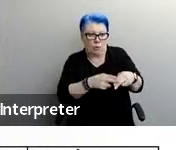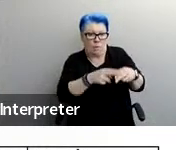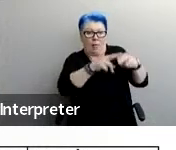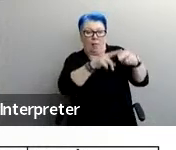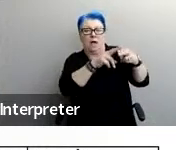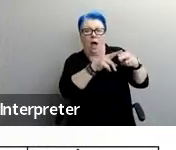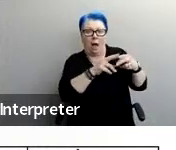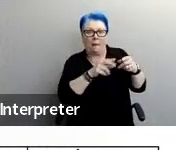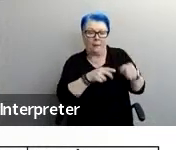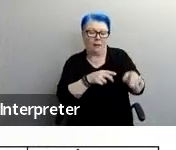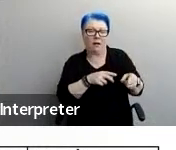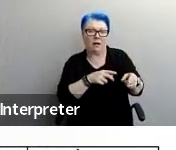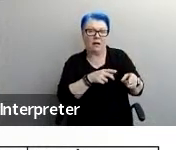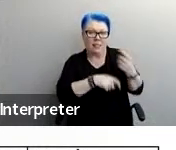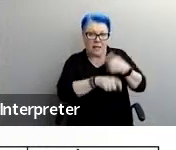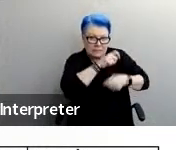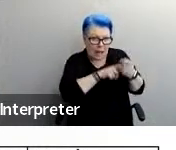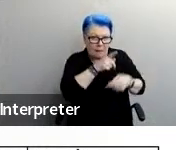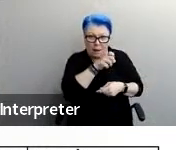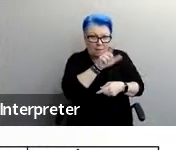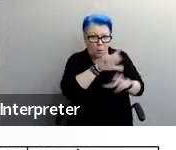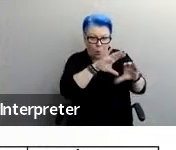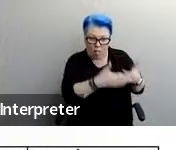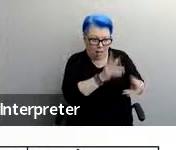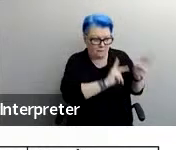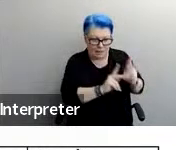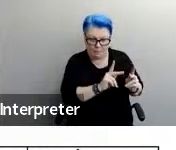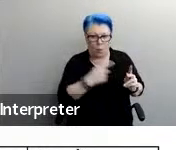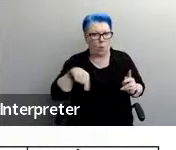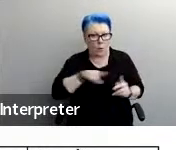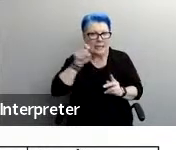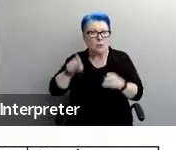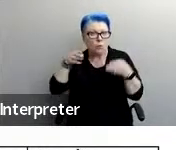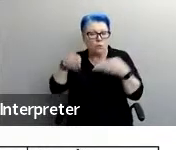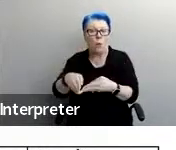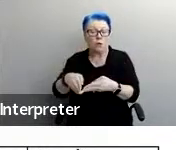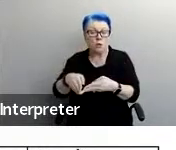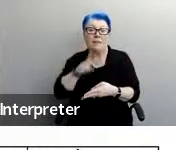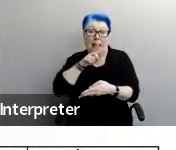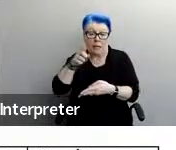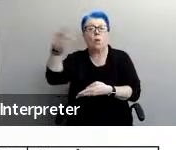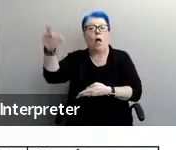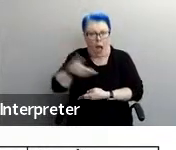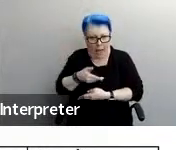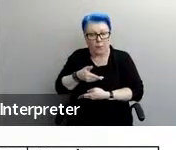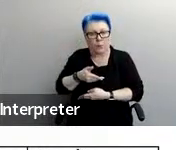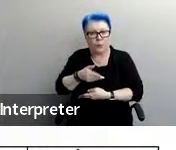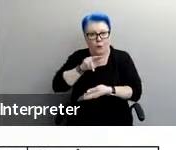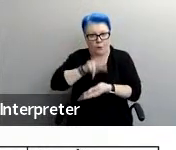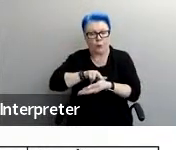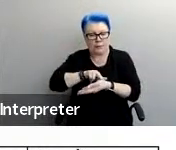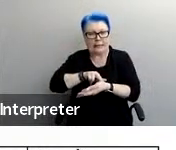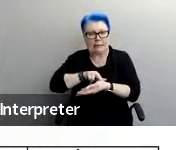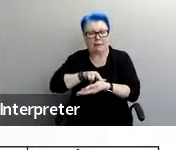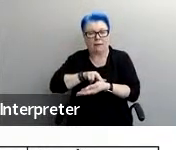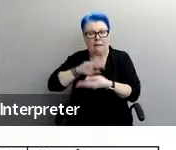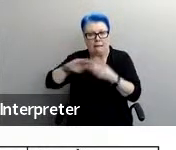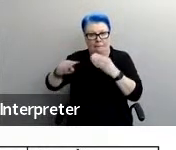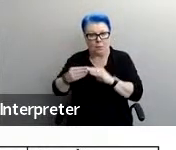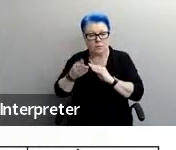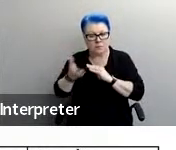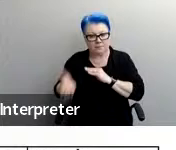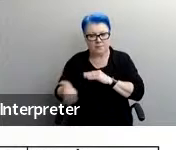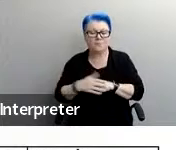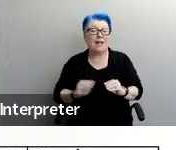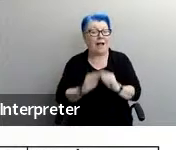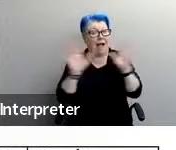staffing agency at this point in time, but eventually we would hope to revisit or return to that model. Obviously,